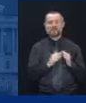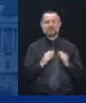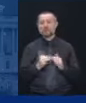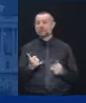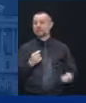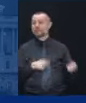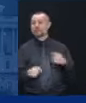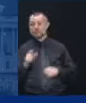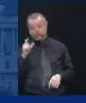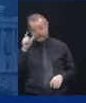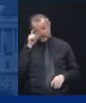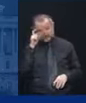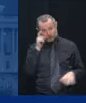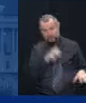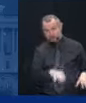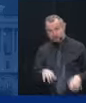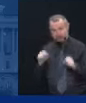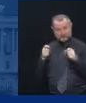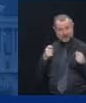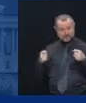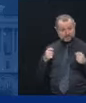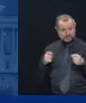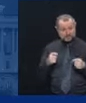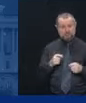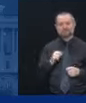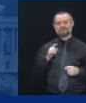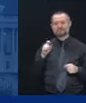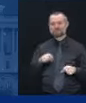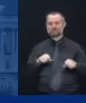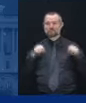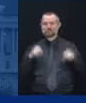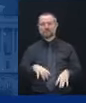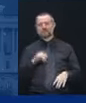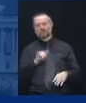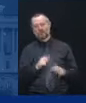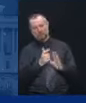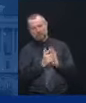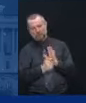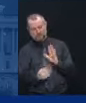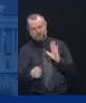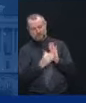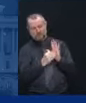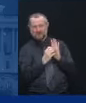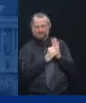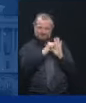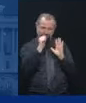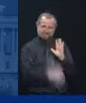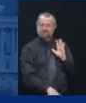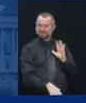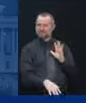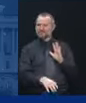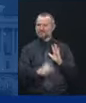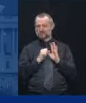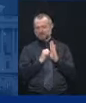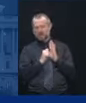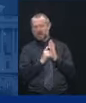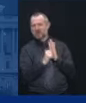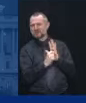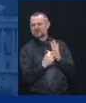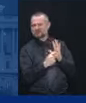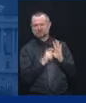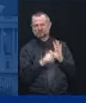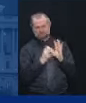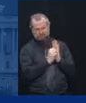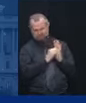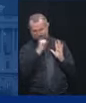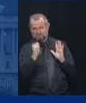So undo the unfair law, the SALT tax reform under Trump,